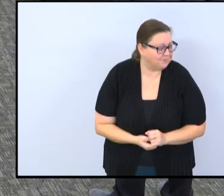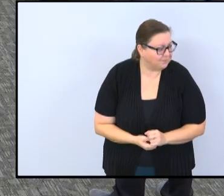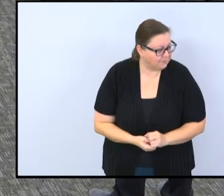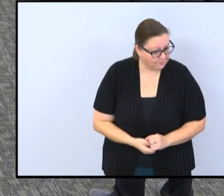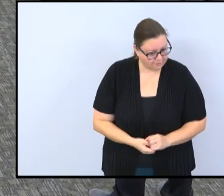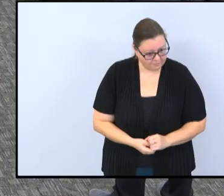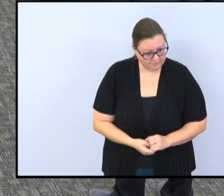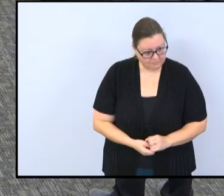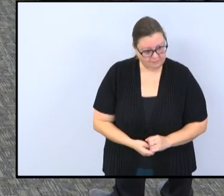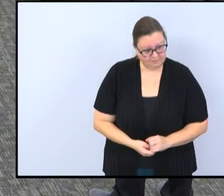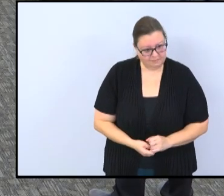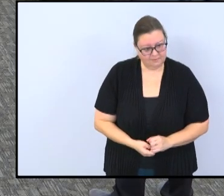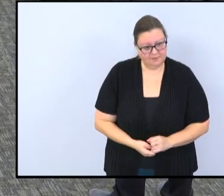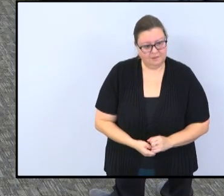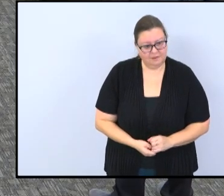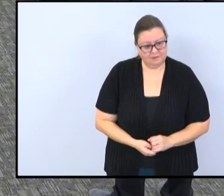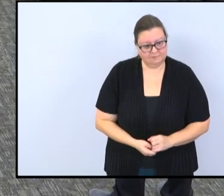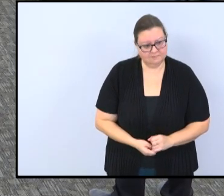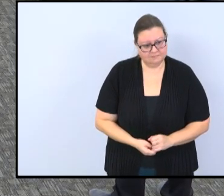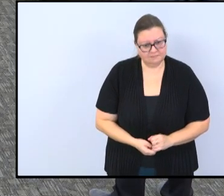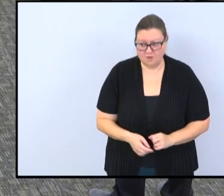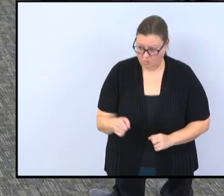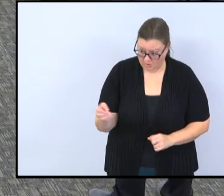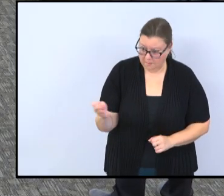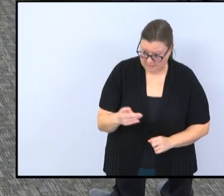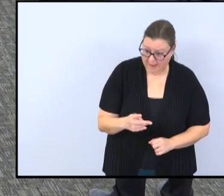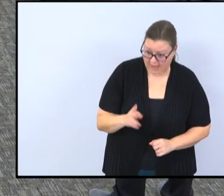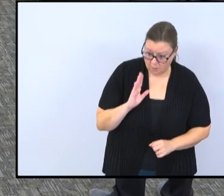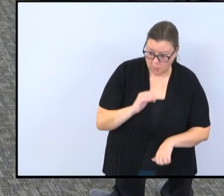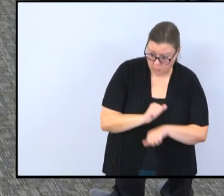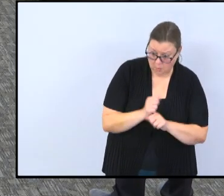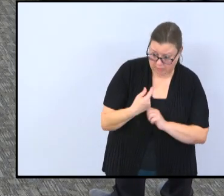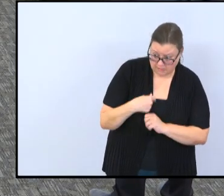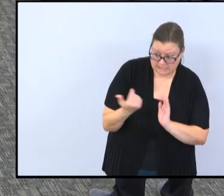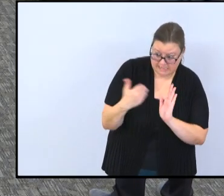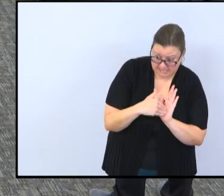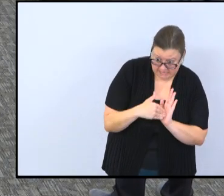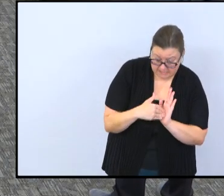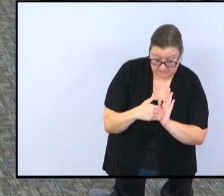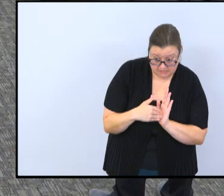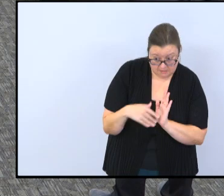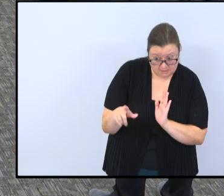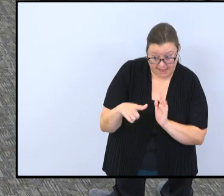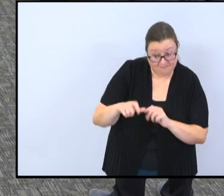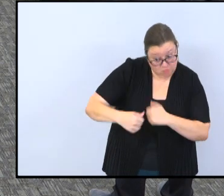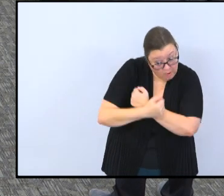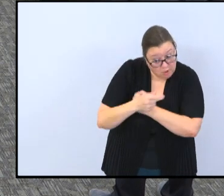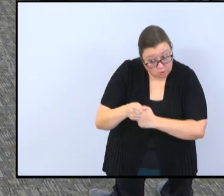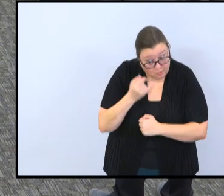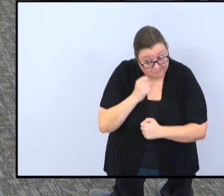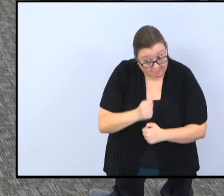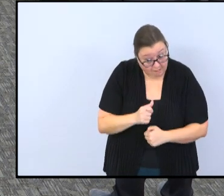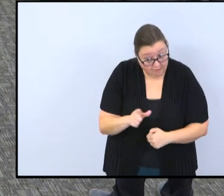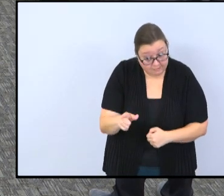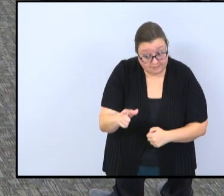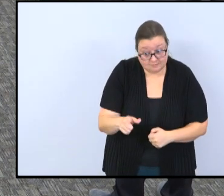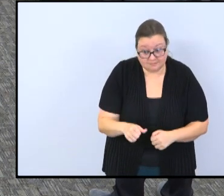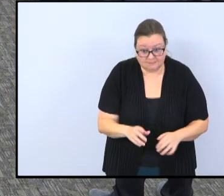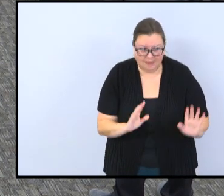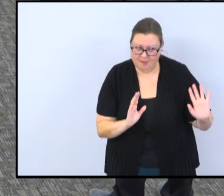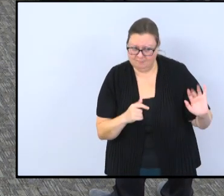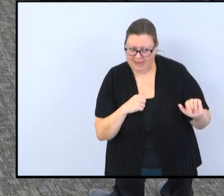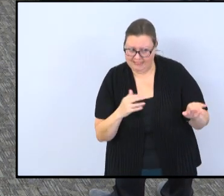They're coming back, right? They better All right, come okay. back. I'm all Well, before you leave, I gotta give you a hug, Jared.